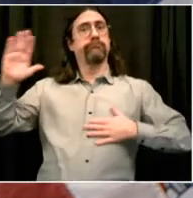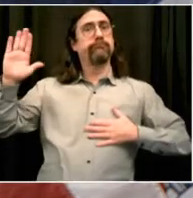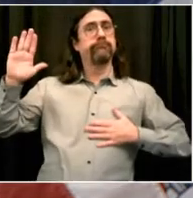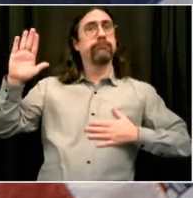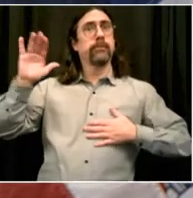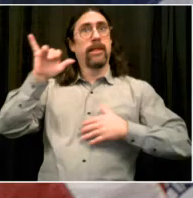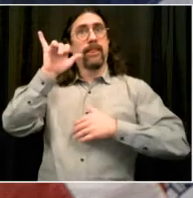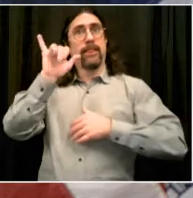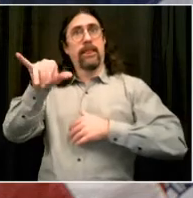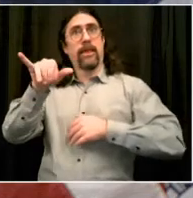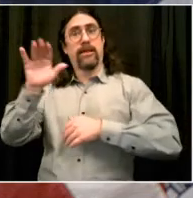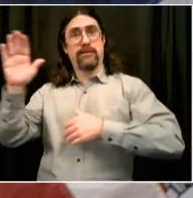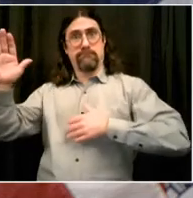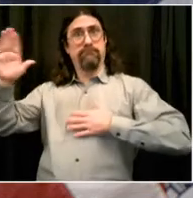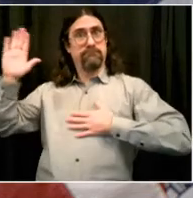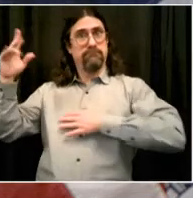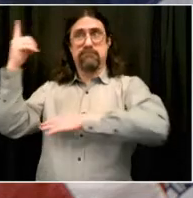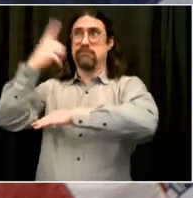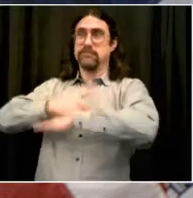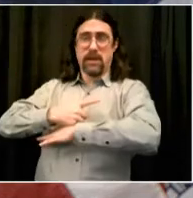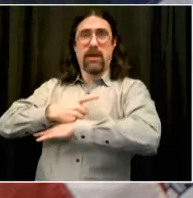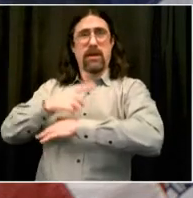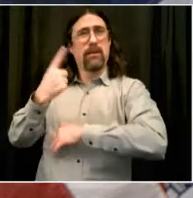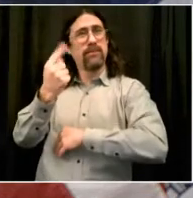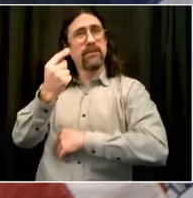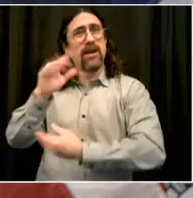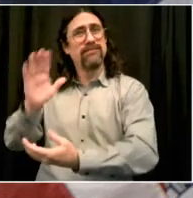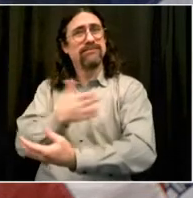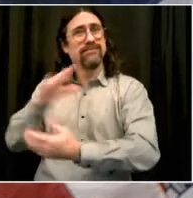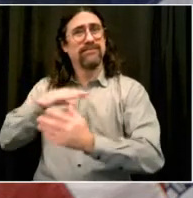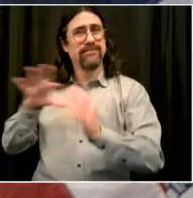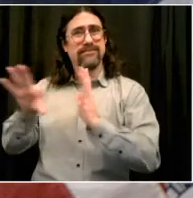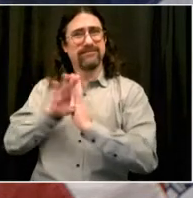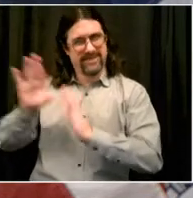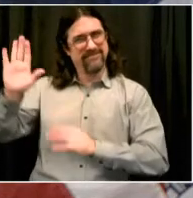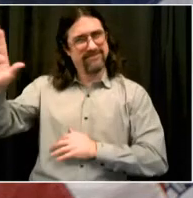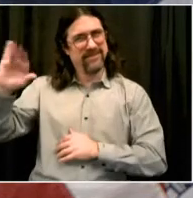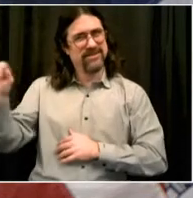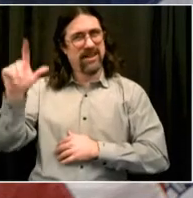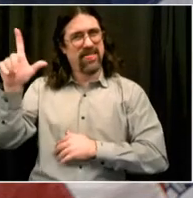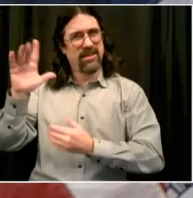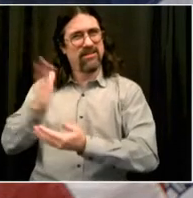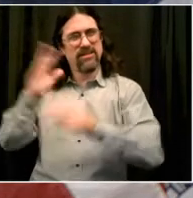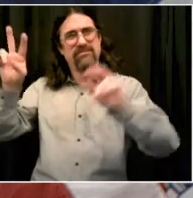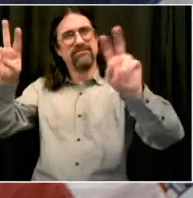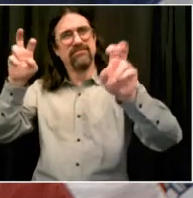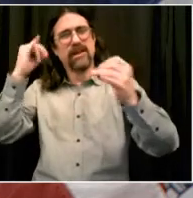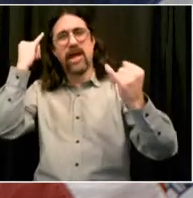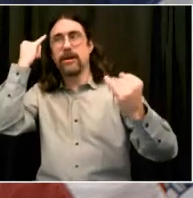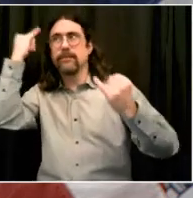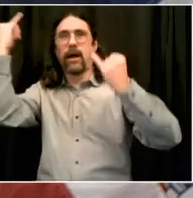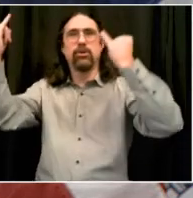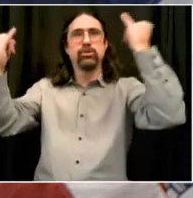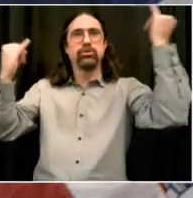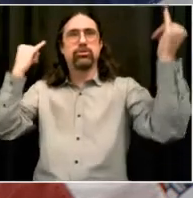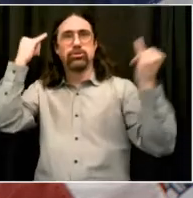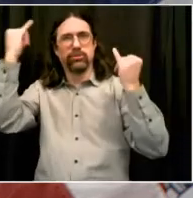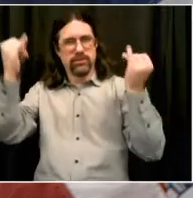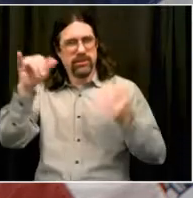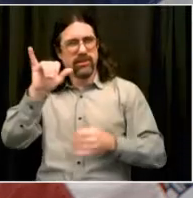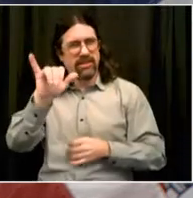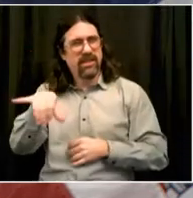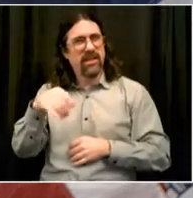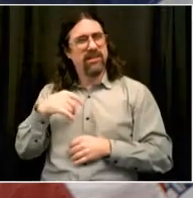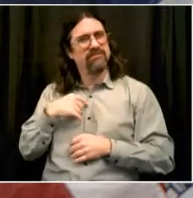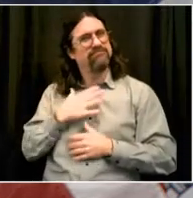So it was such a painful moment because he, I think, for so many of us was just, interwoven